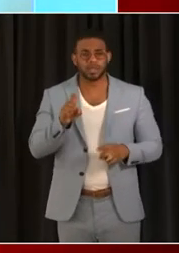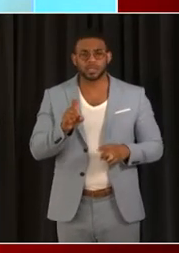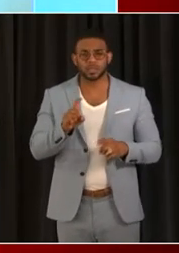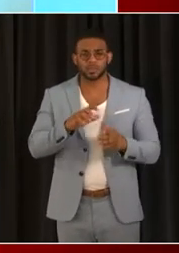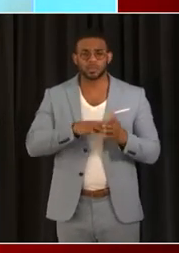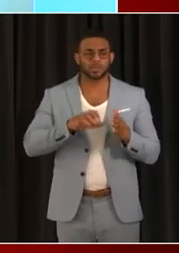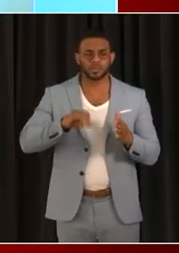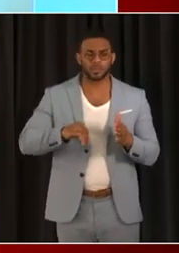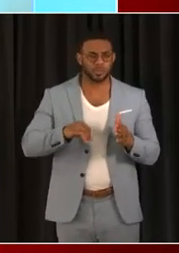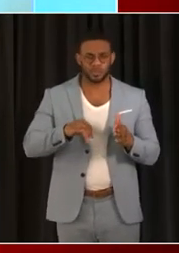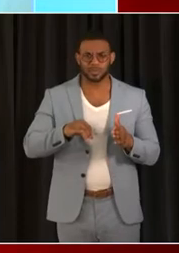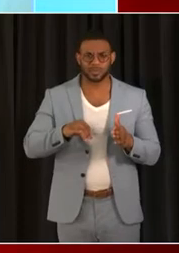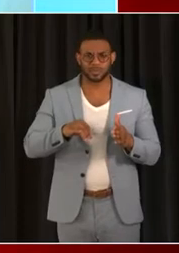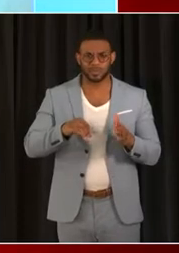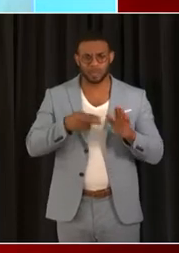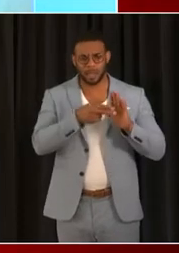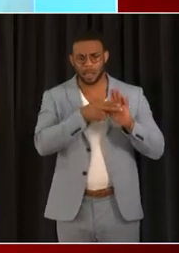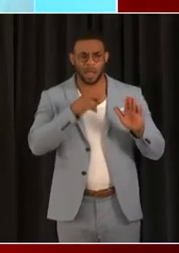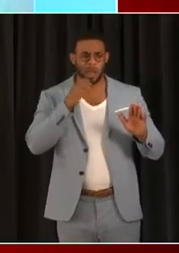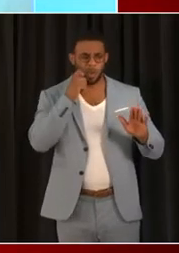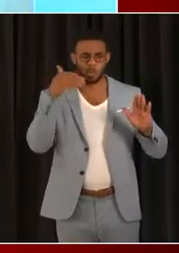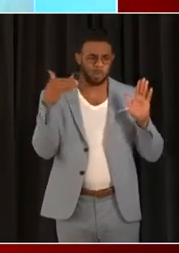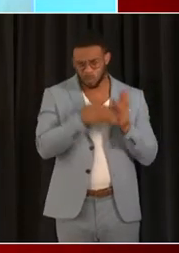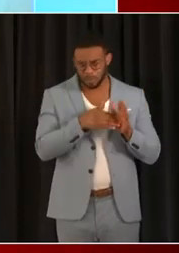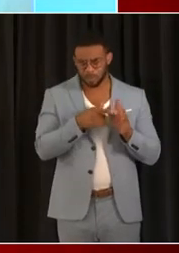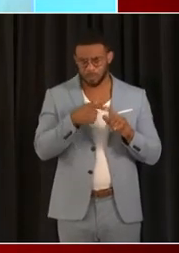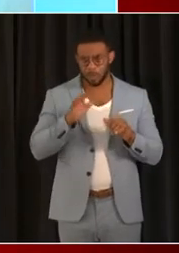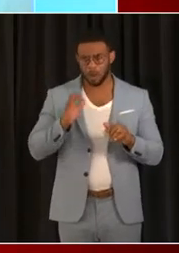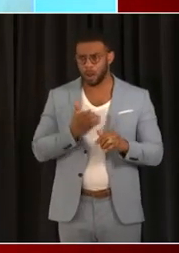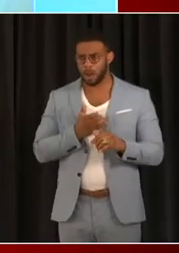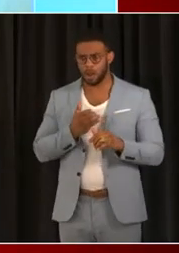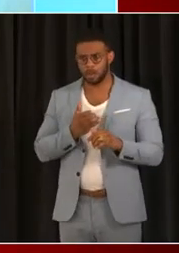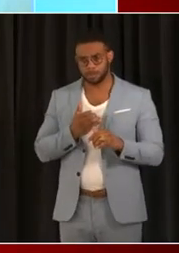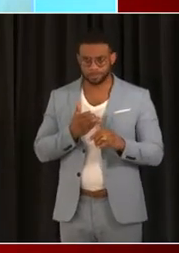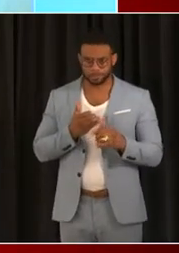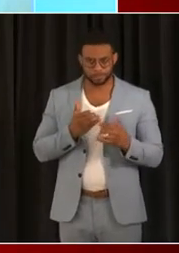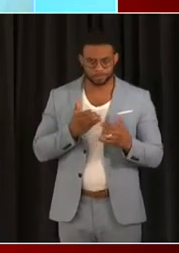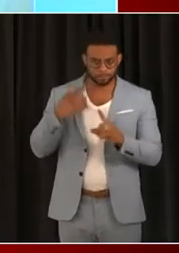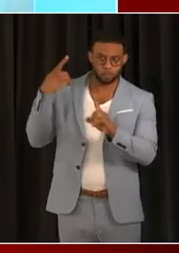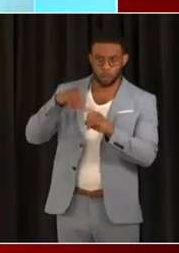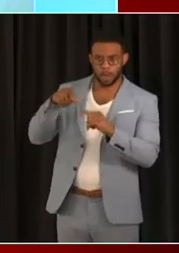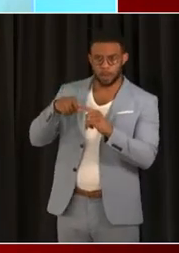need to remove the drag of racism from our city.